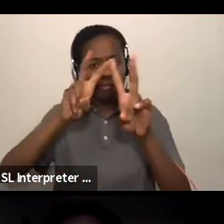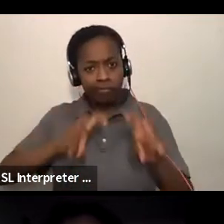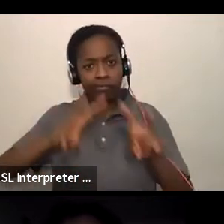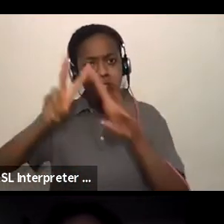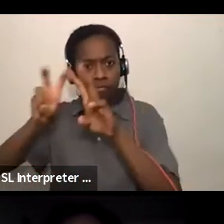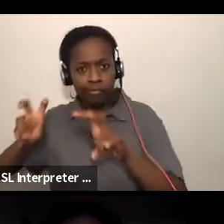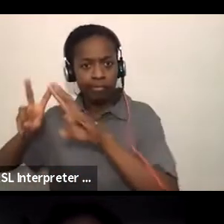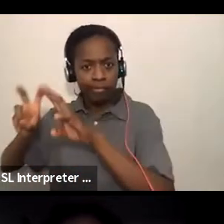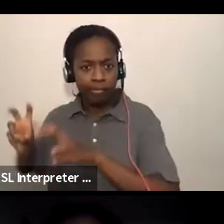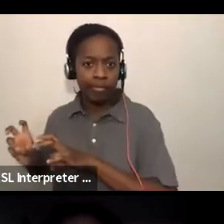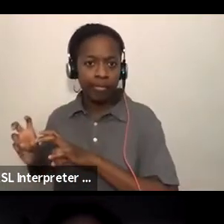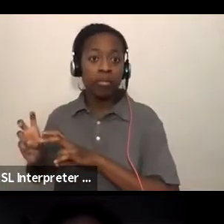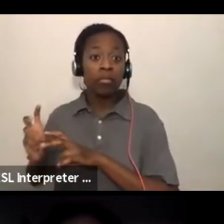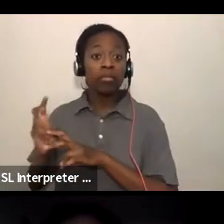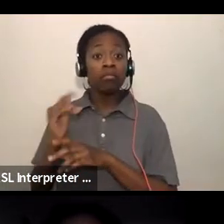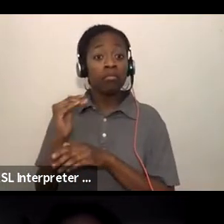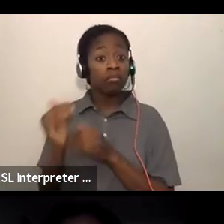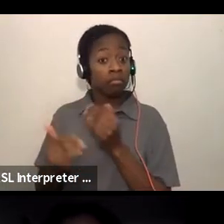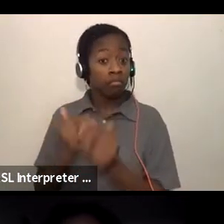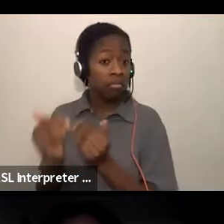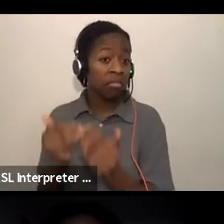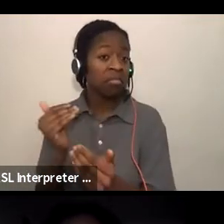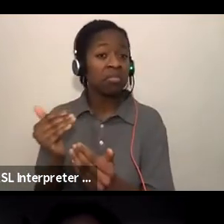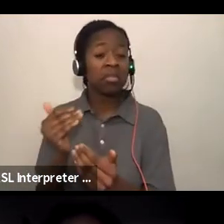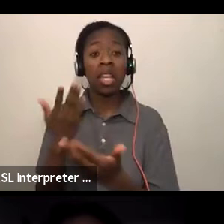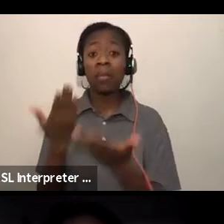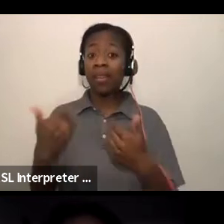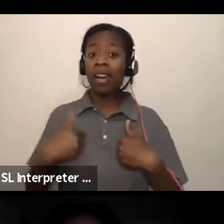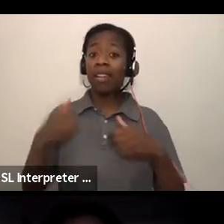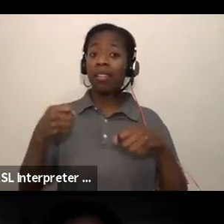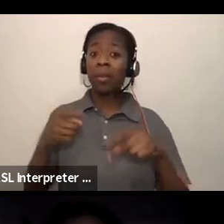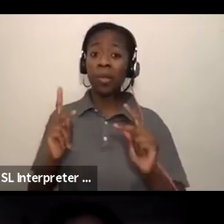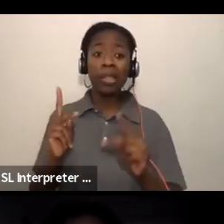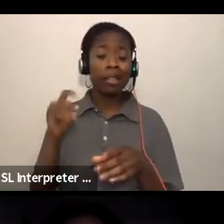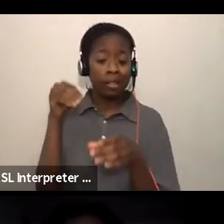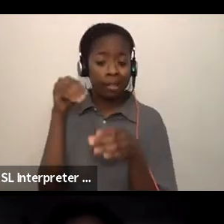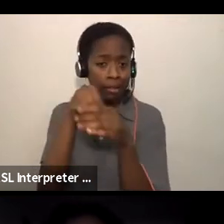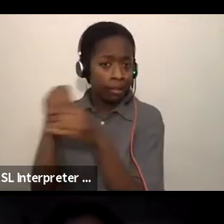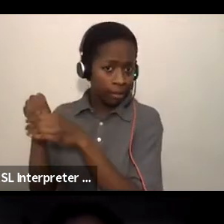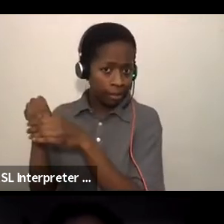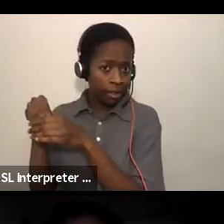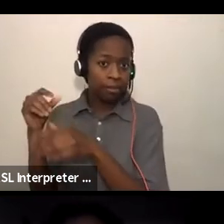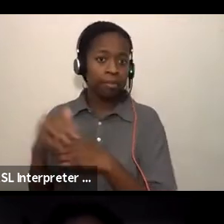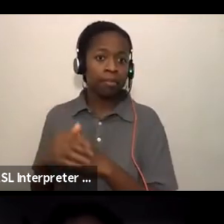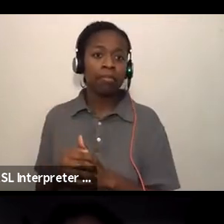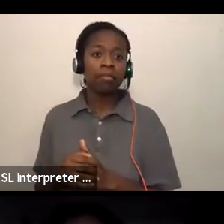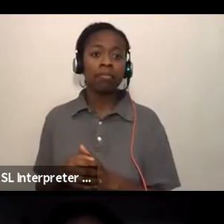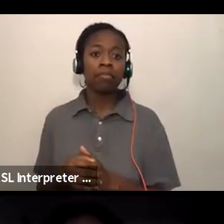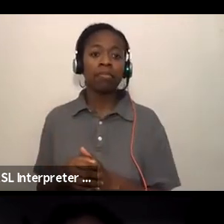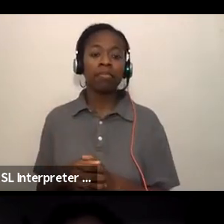continue, there may be, you know, opportunities and doors, but the more you,